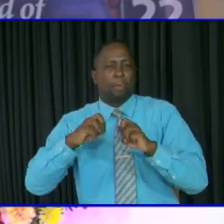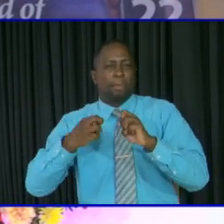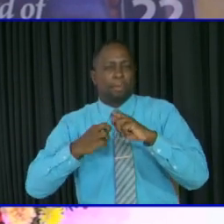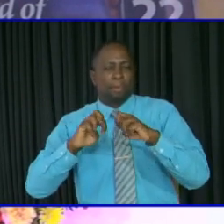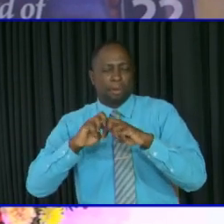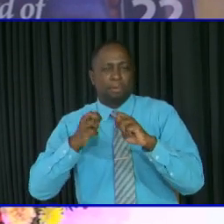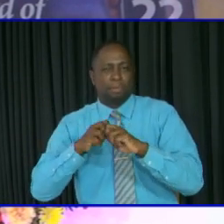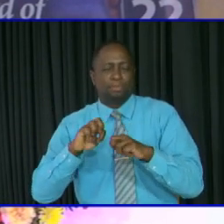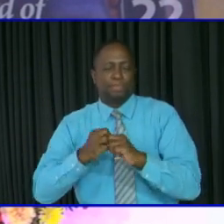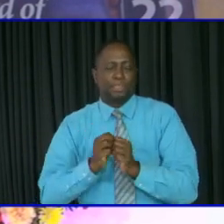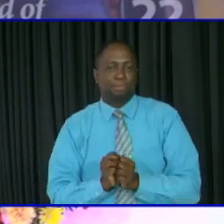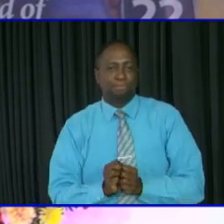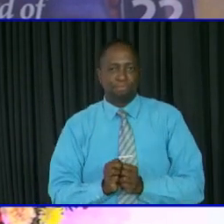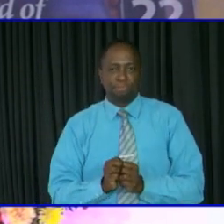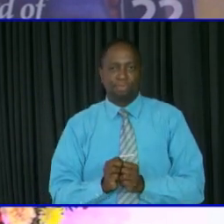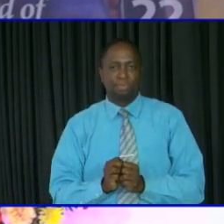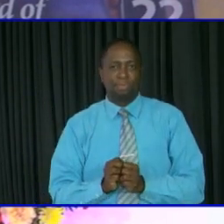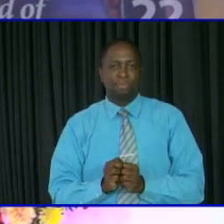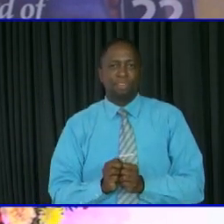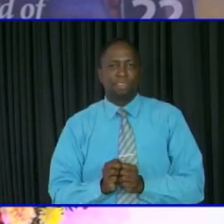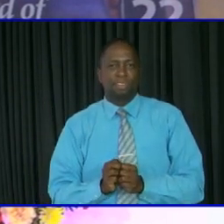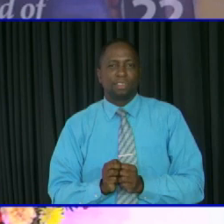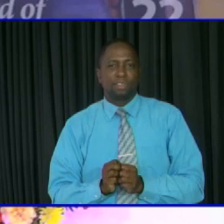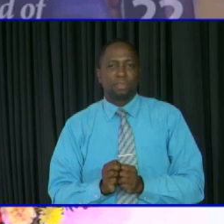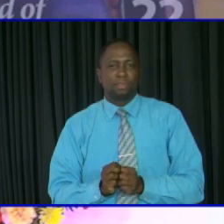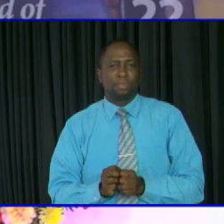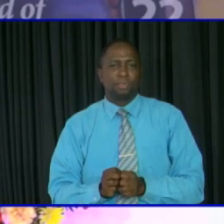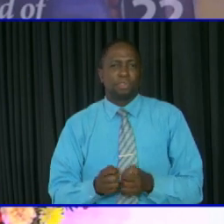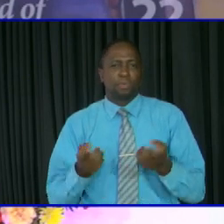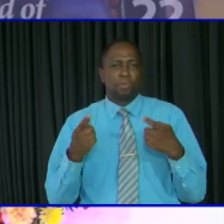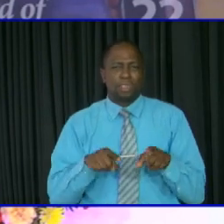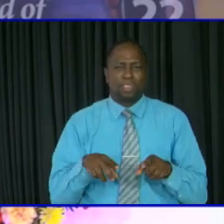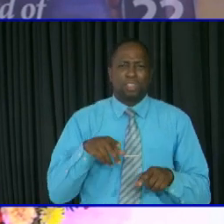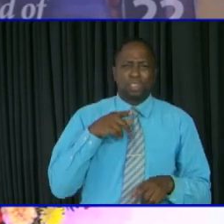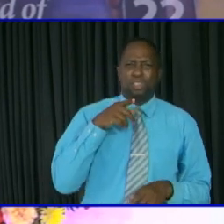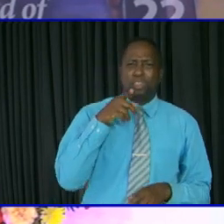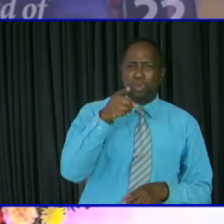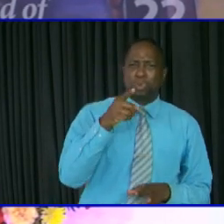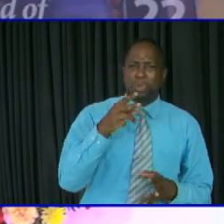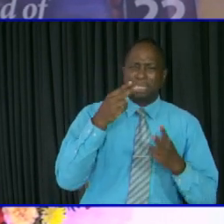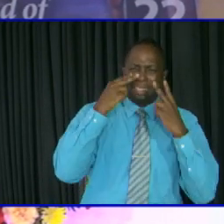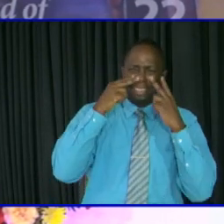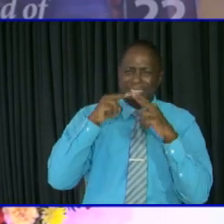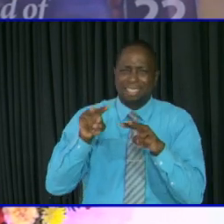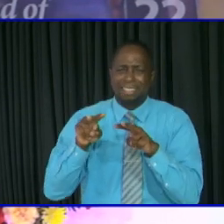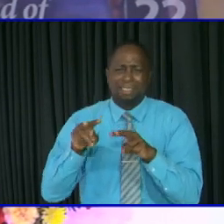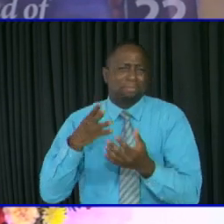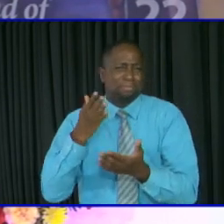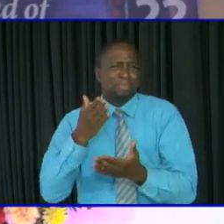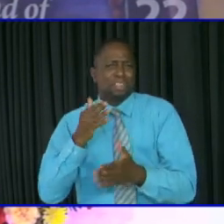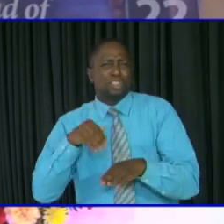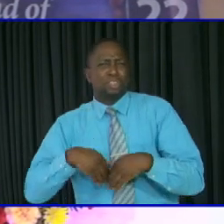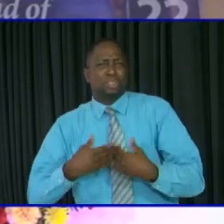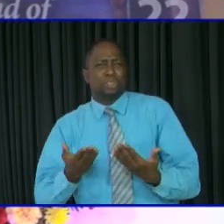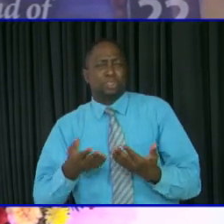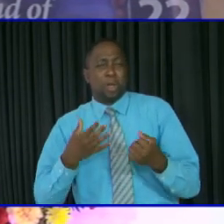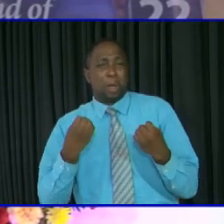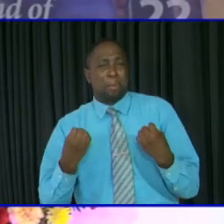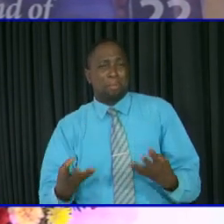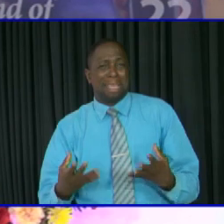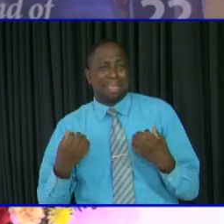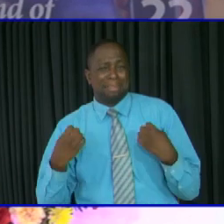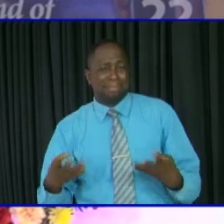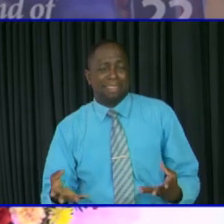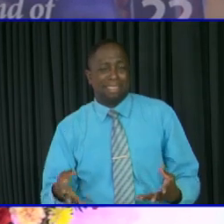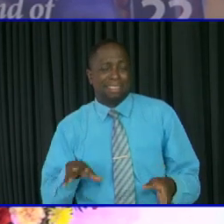palpable. It is like you can feel it. When you look at immorality, it causes you to cringe. If you have a sense of right